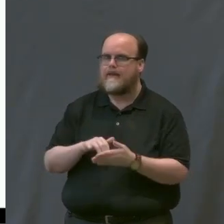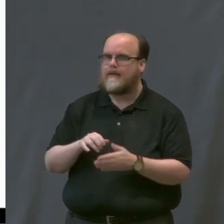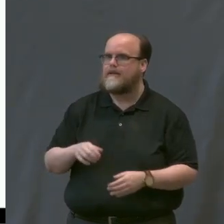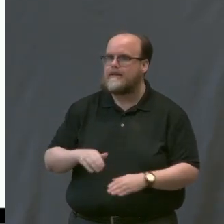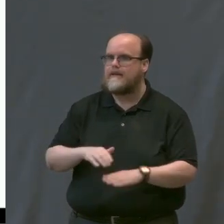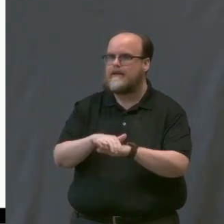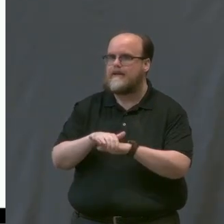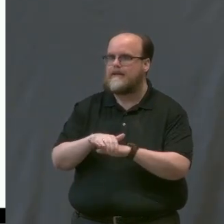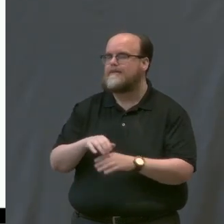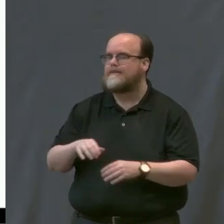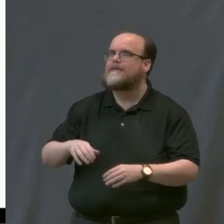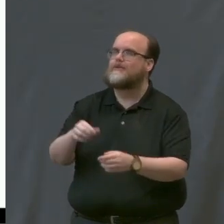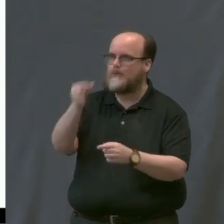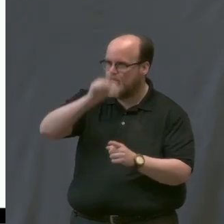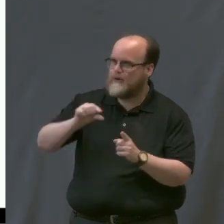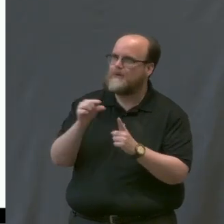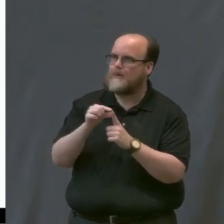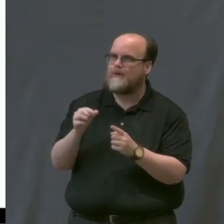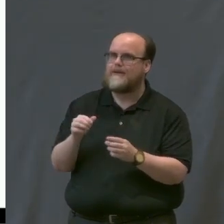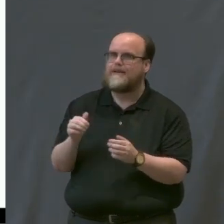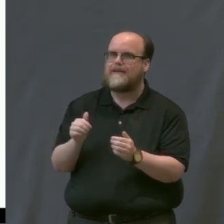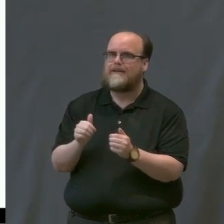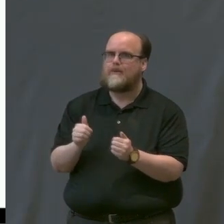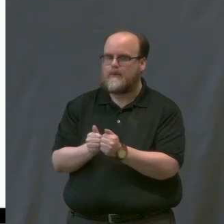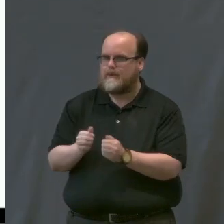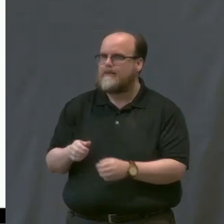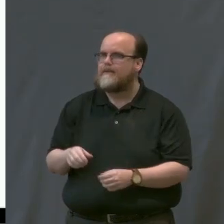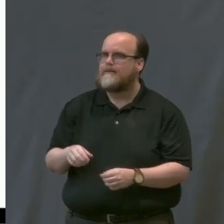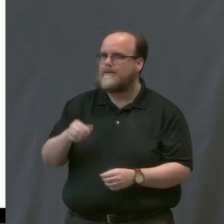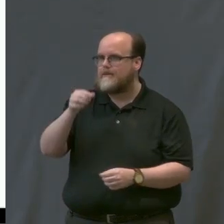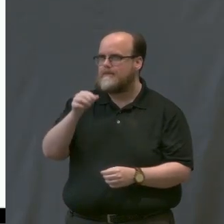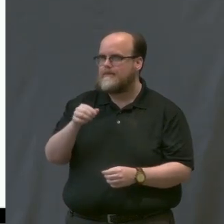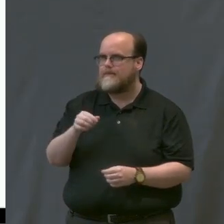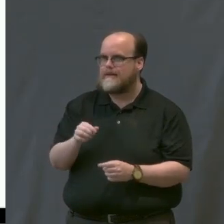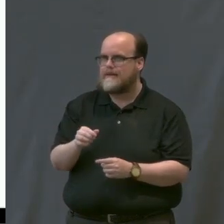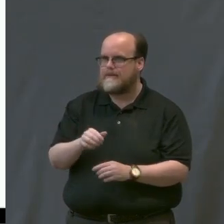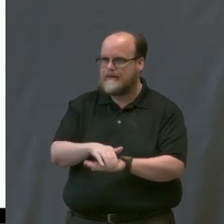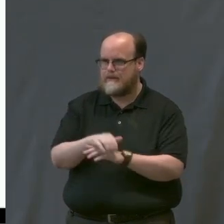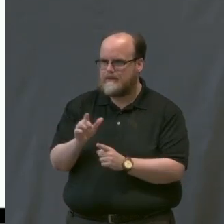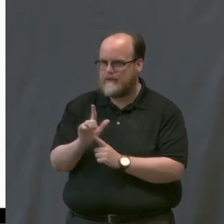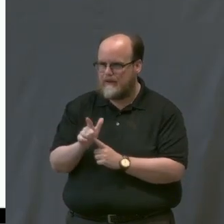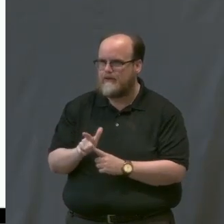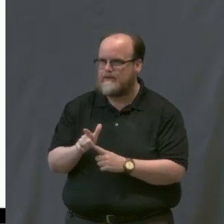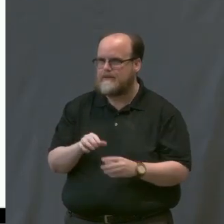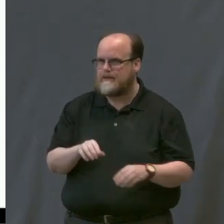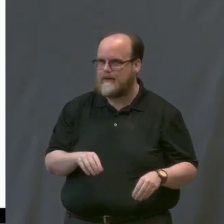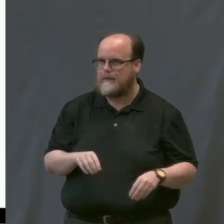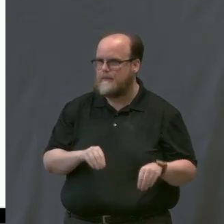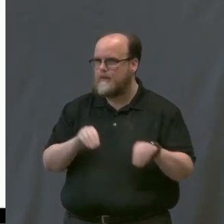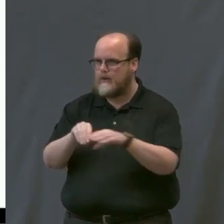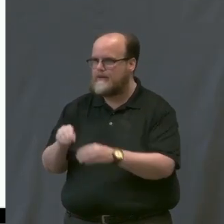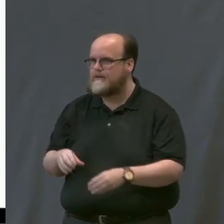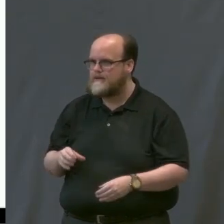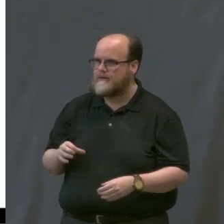word from Greek, copy-paste that into your favorite search engine. Copy-paste it in there